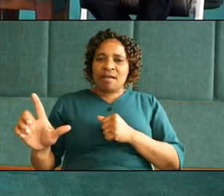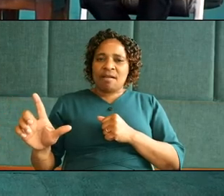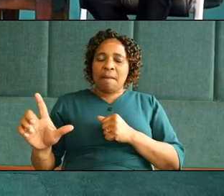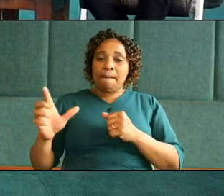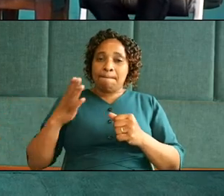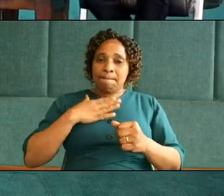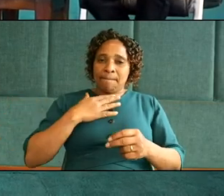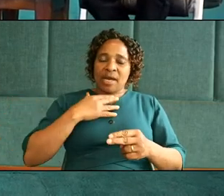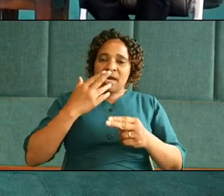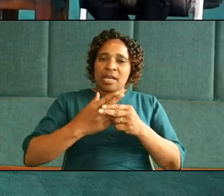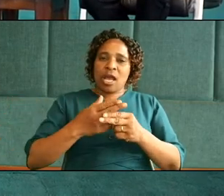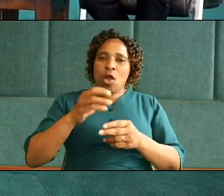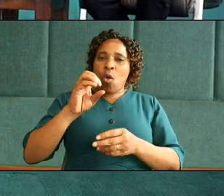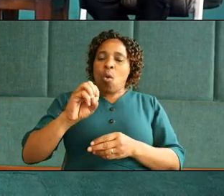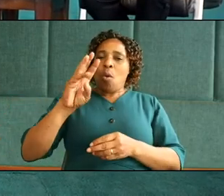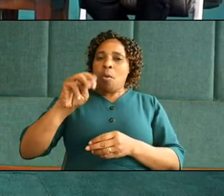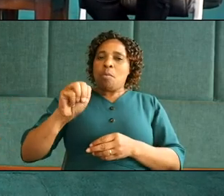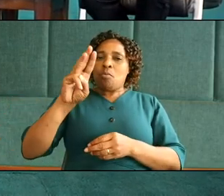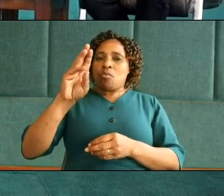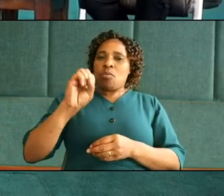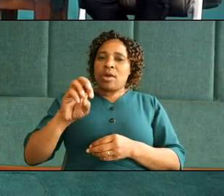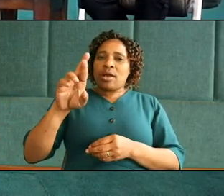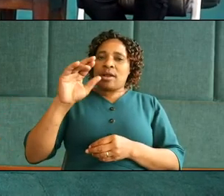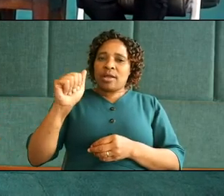My name is Omweri Kibwage.